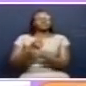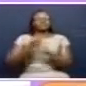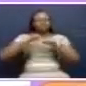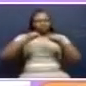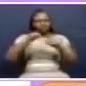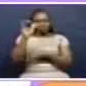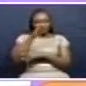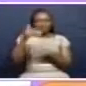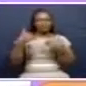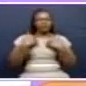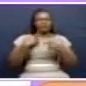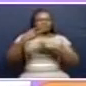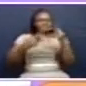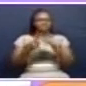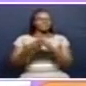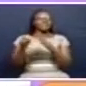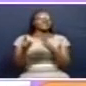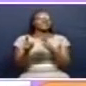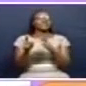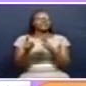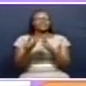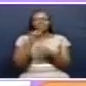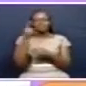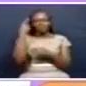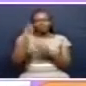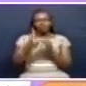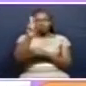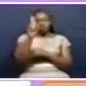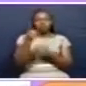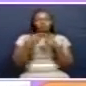doing it for Uhuru Kenyatta. They will be doing it for themselves and for the people they represent.